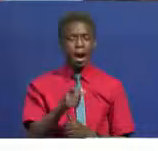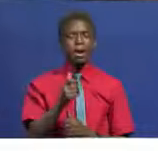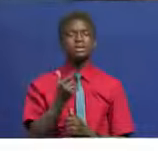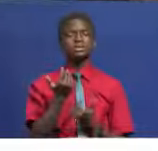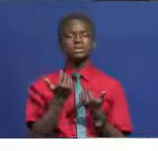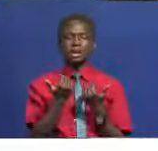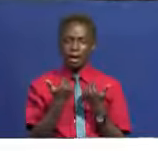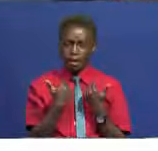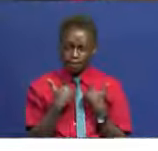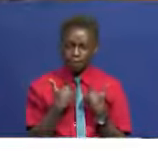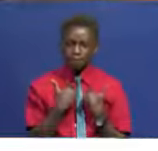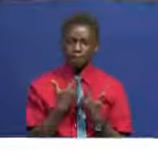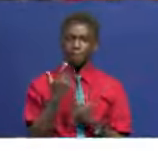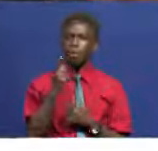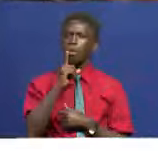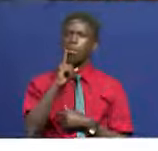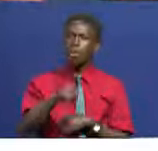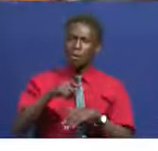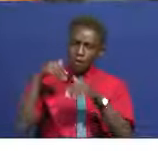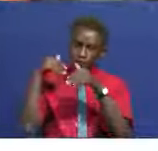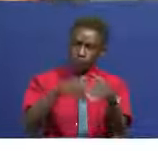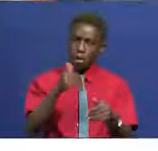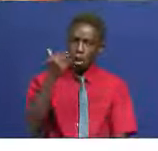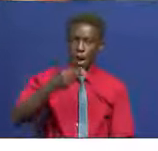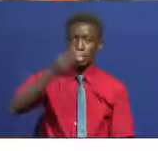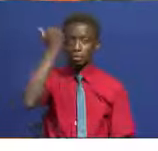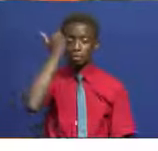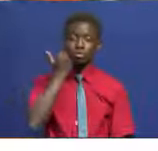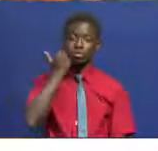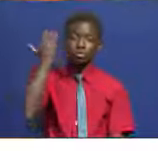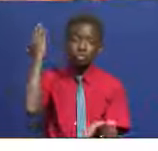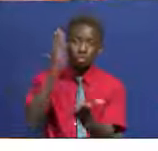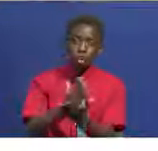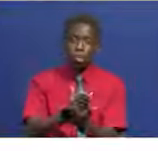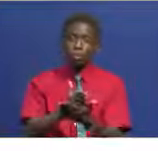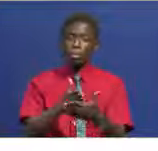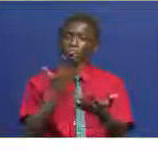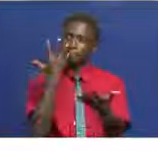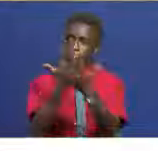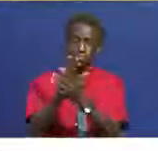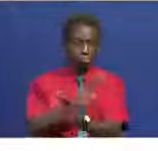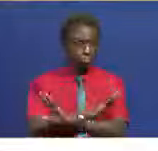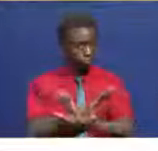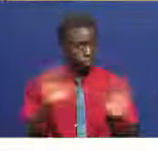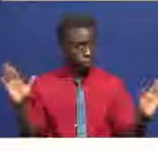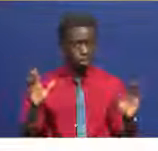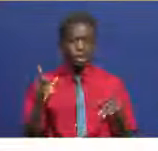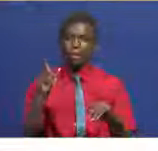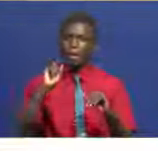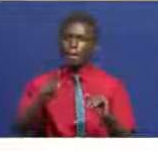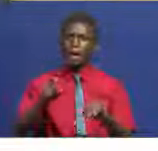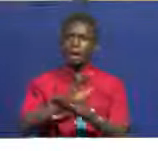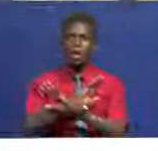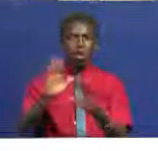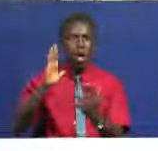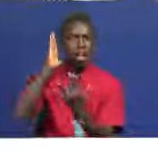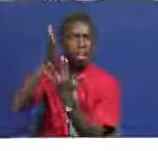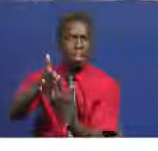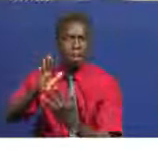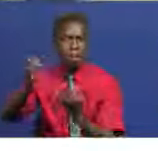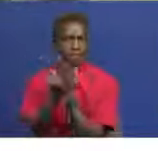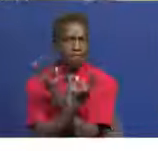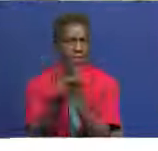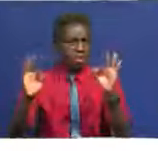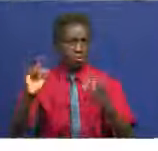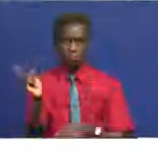any arrest or interfering with his liberty. Wanjigi presented himself to record a statement of